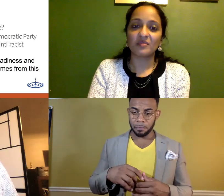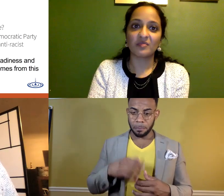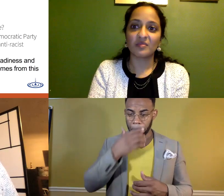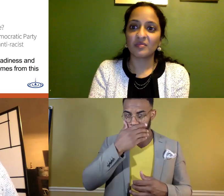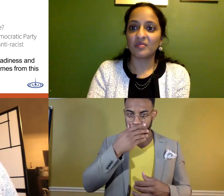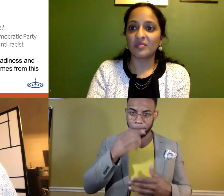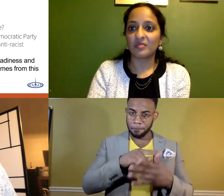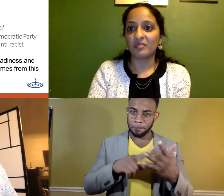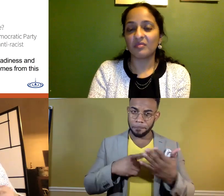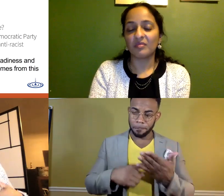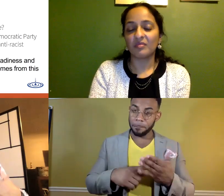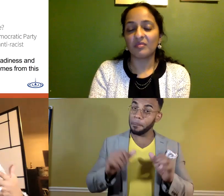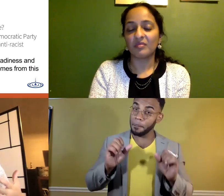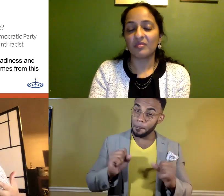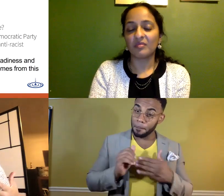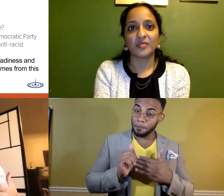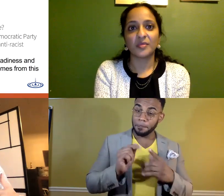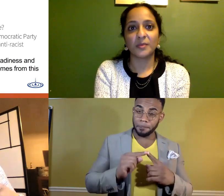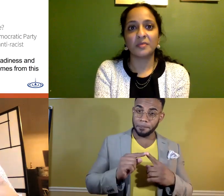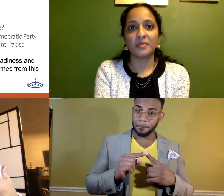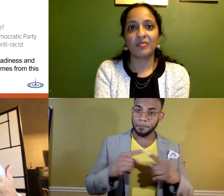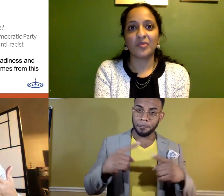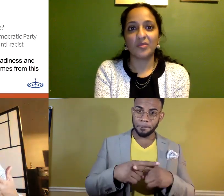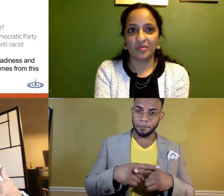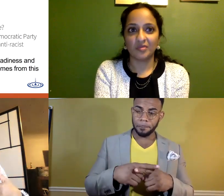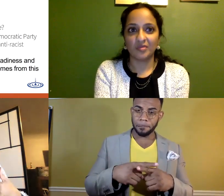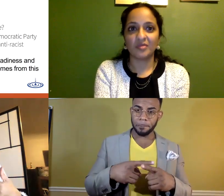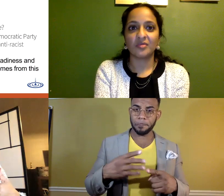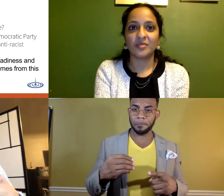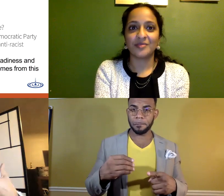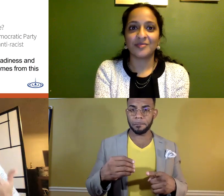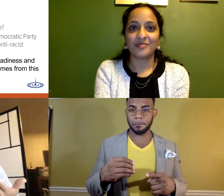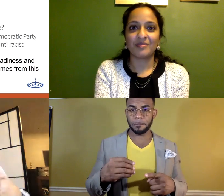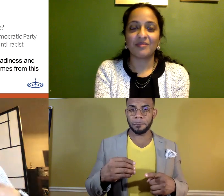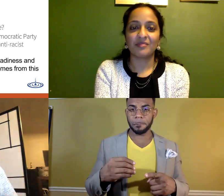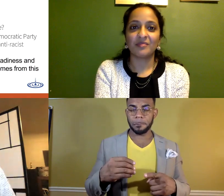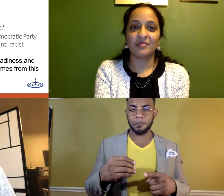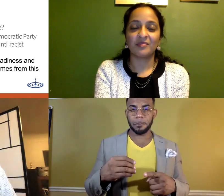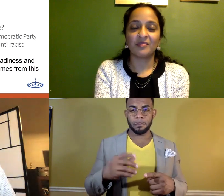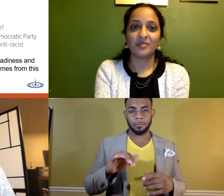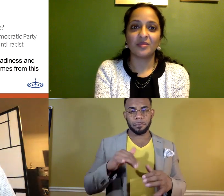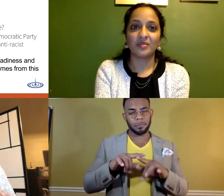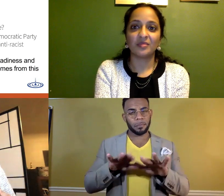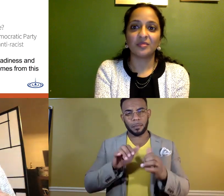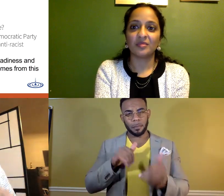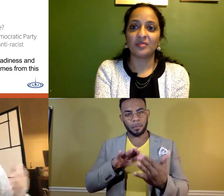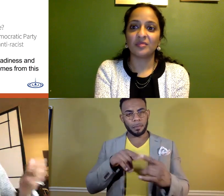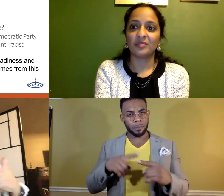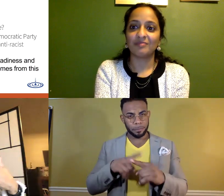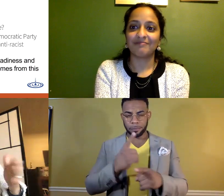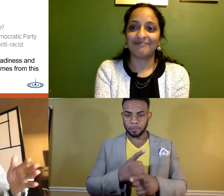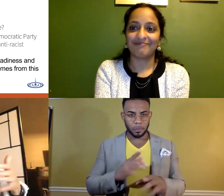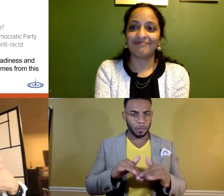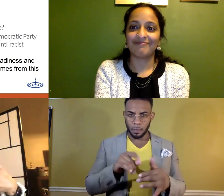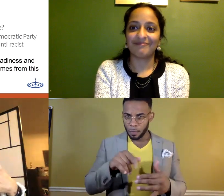these conversations can lead to conflict, and it depends on how you approach that conflict, right? Like, how